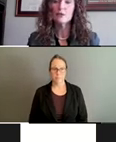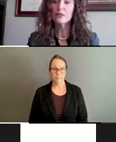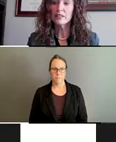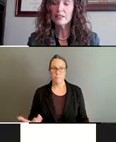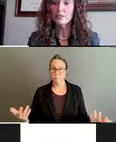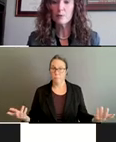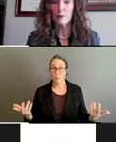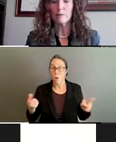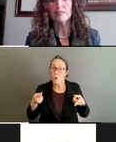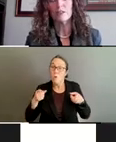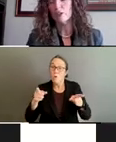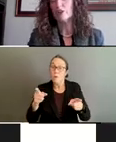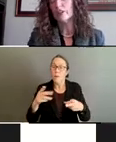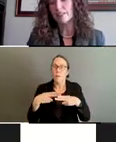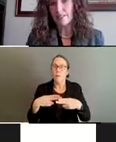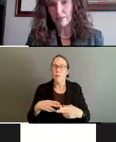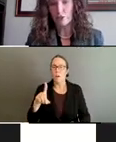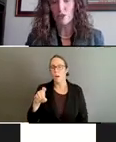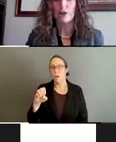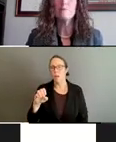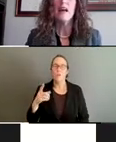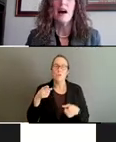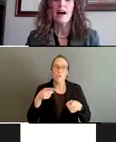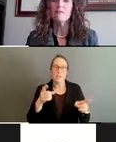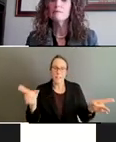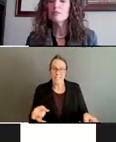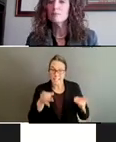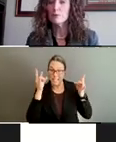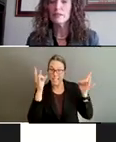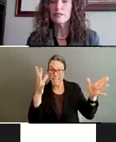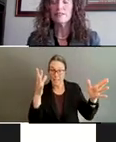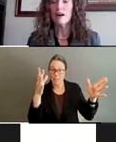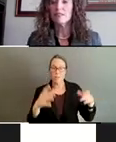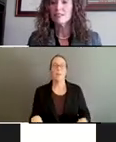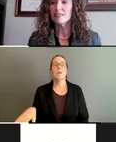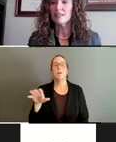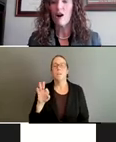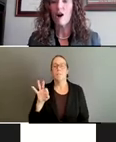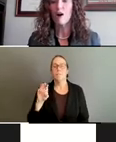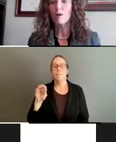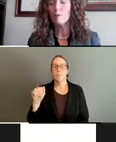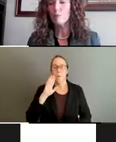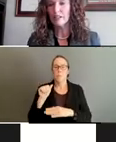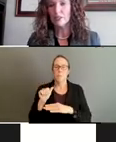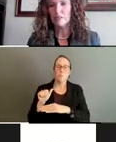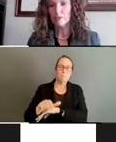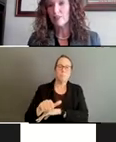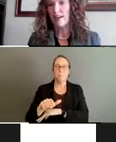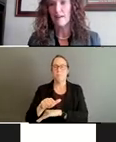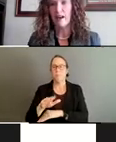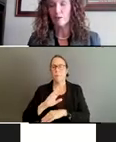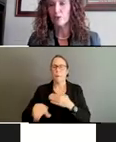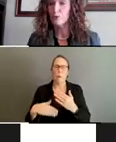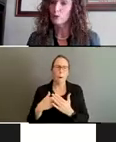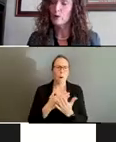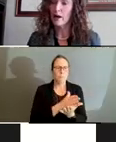And so during a deployment or during a disaster, FEMA deploys obviously all branches of their